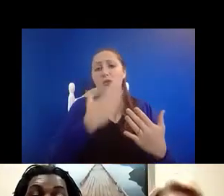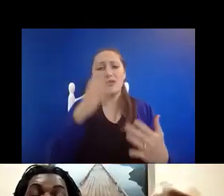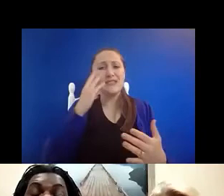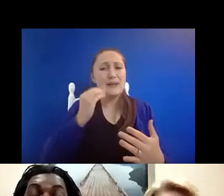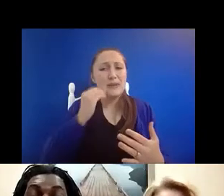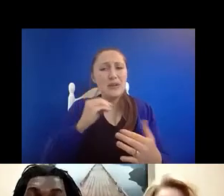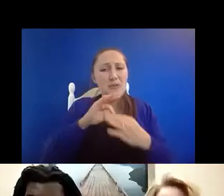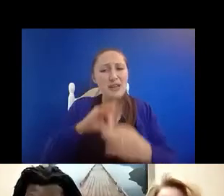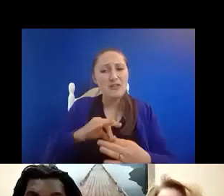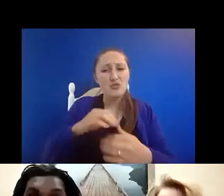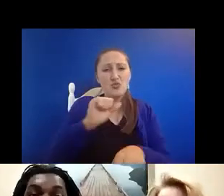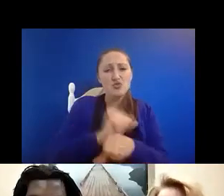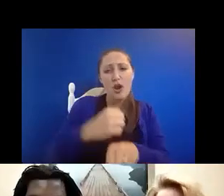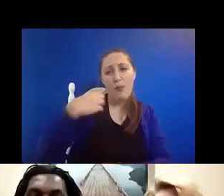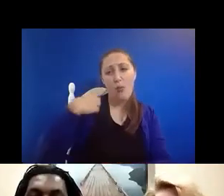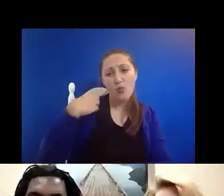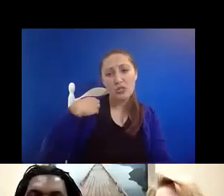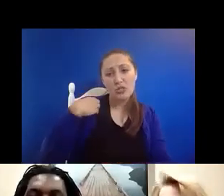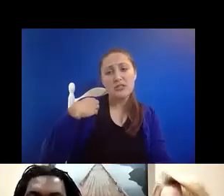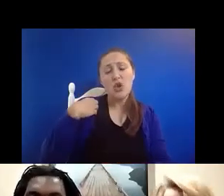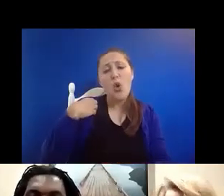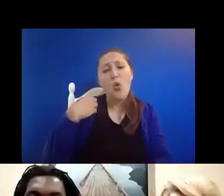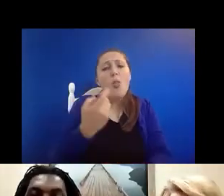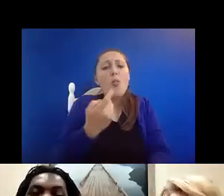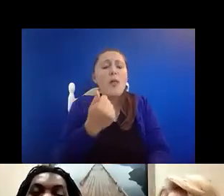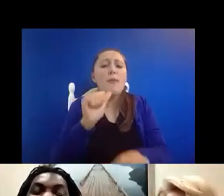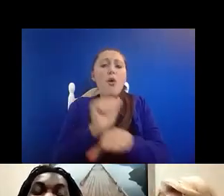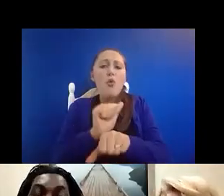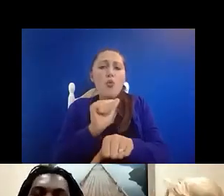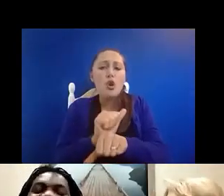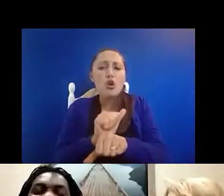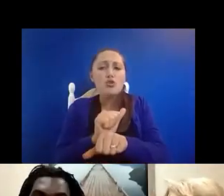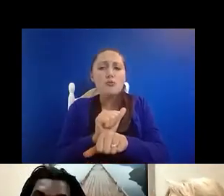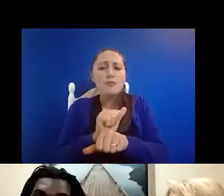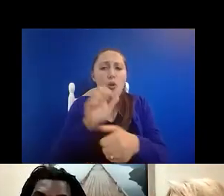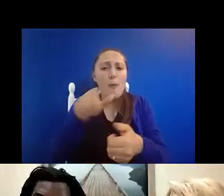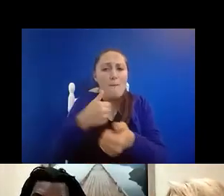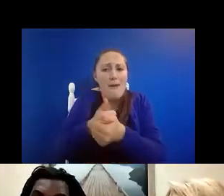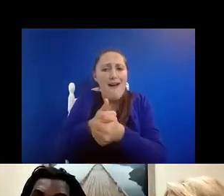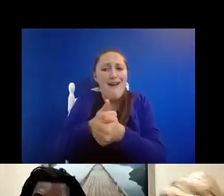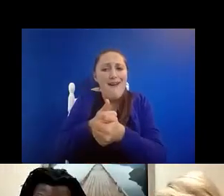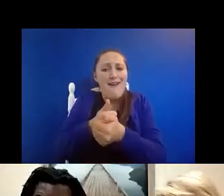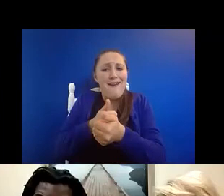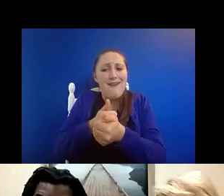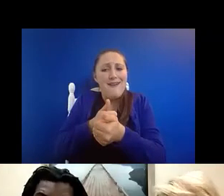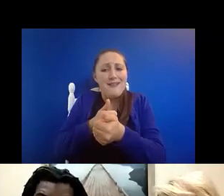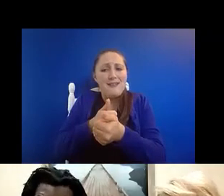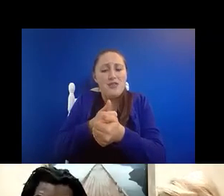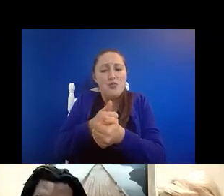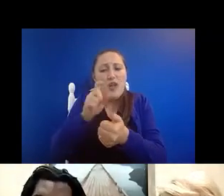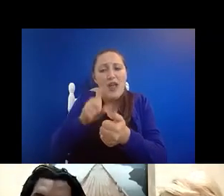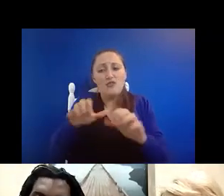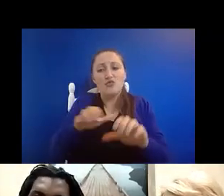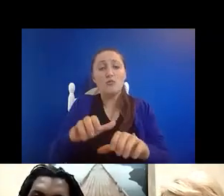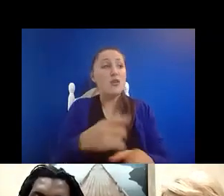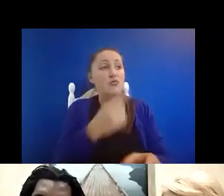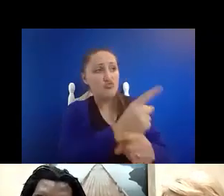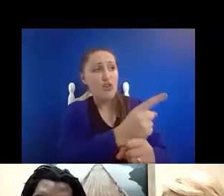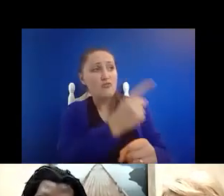job coaches. And so we had a little bit of work to do behind the scenes. Correct. That's really incorrect.